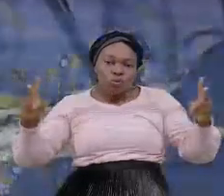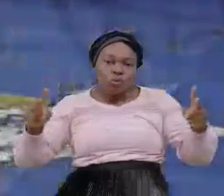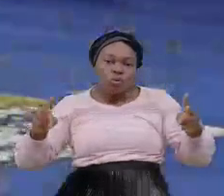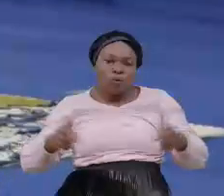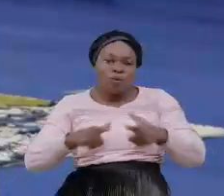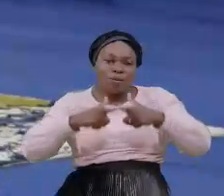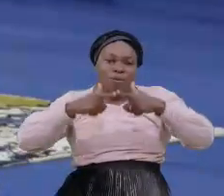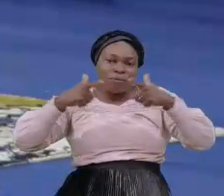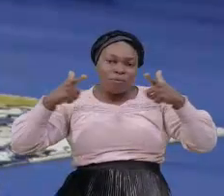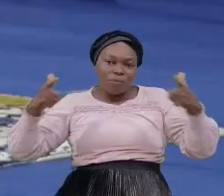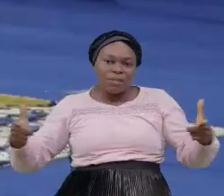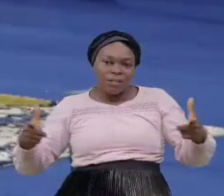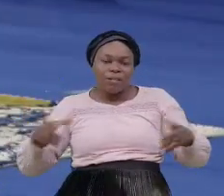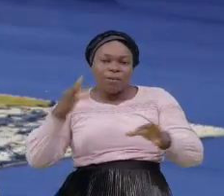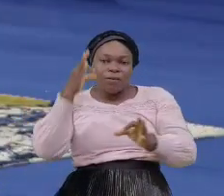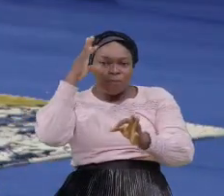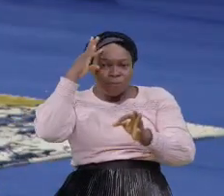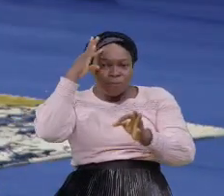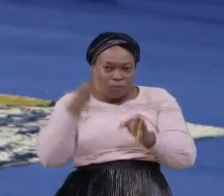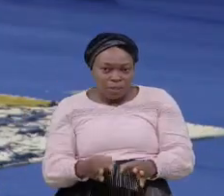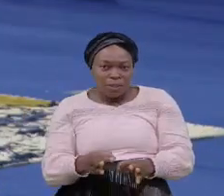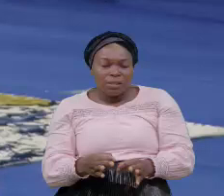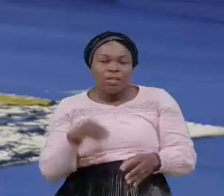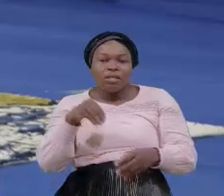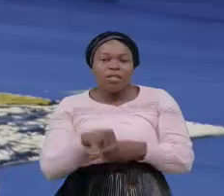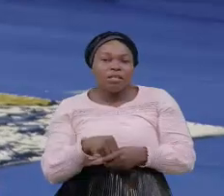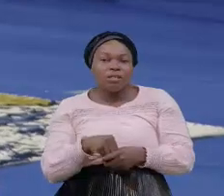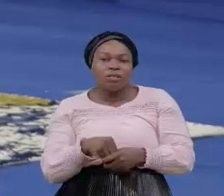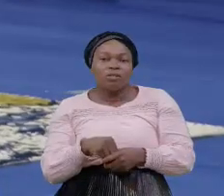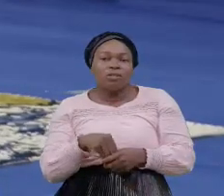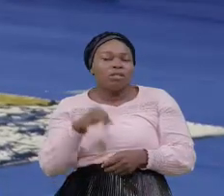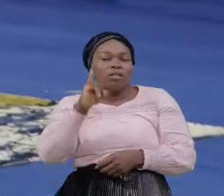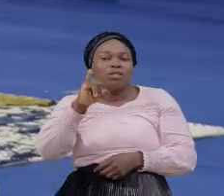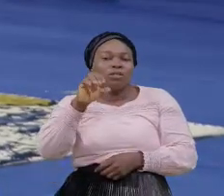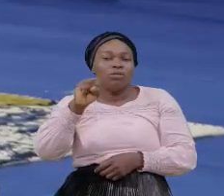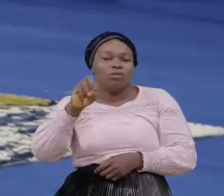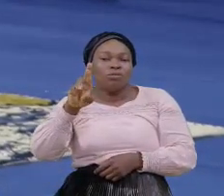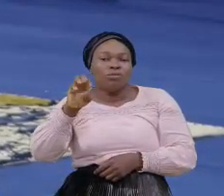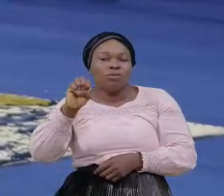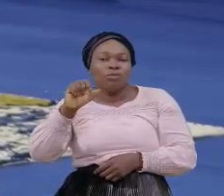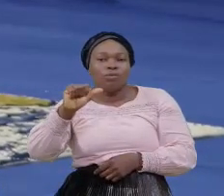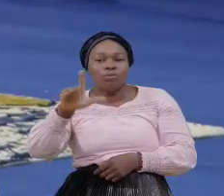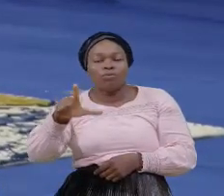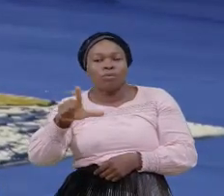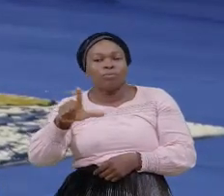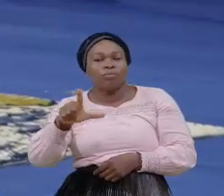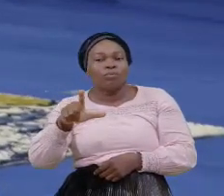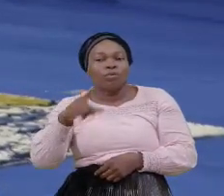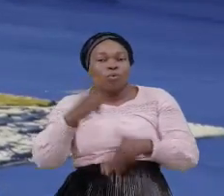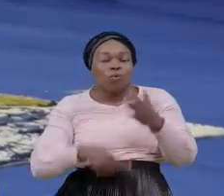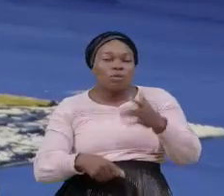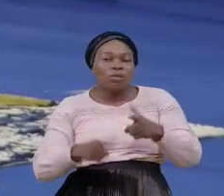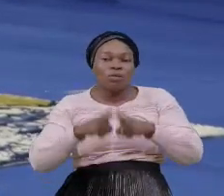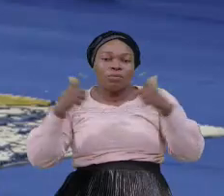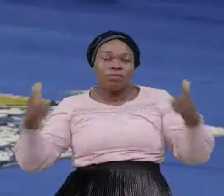no, not in Israel. What's great faith? The faith that believes